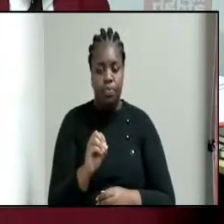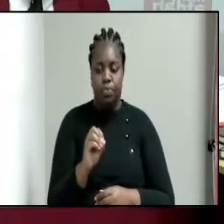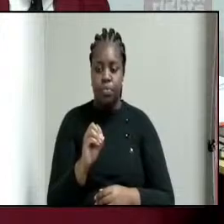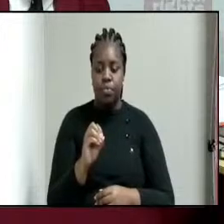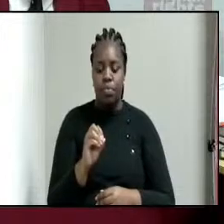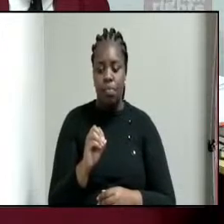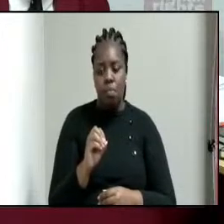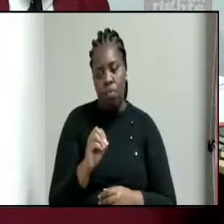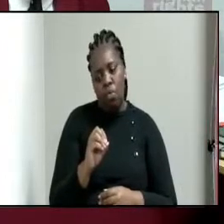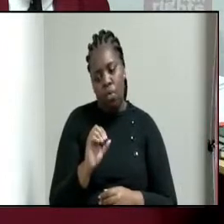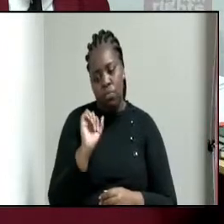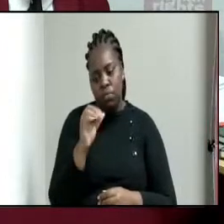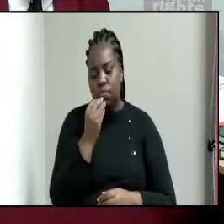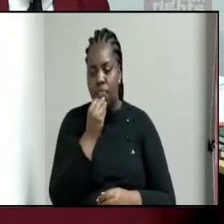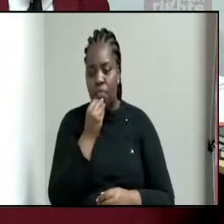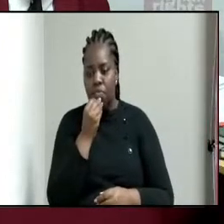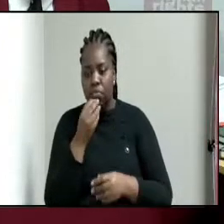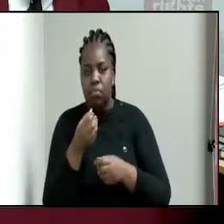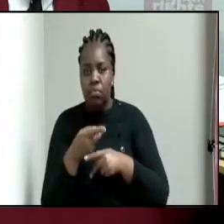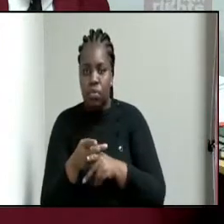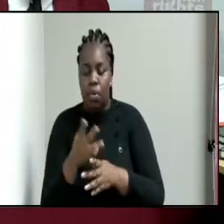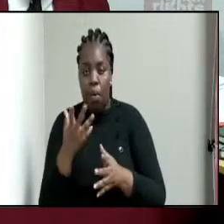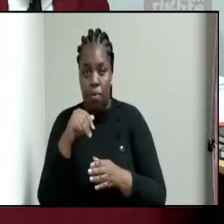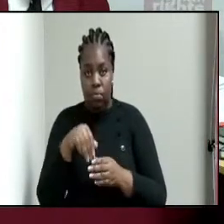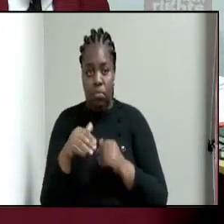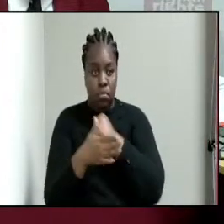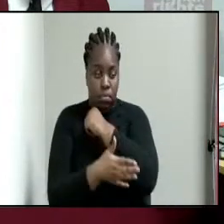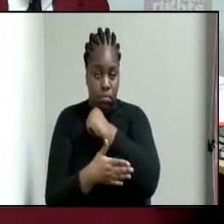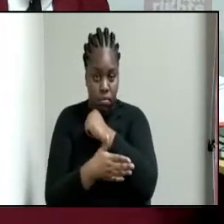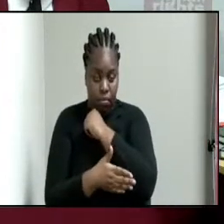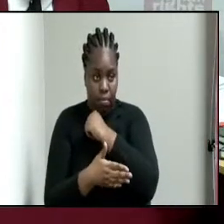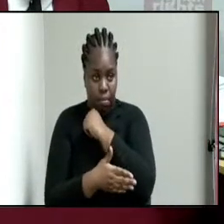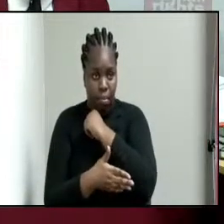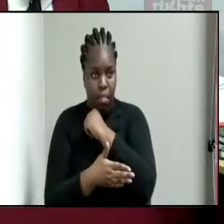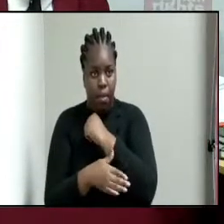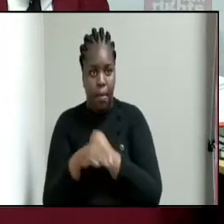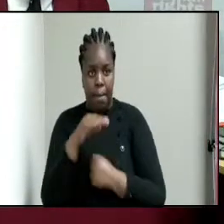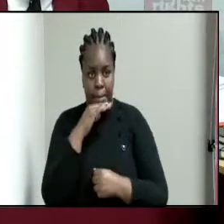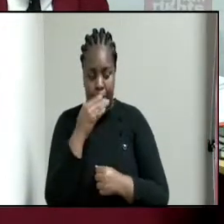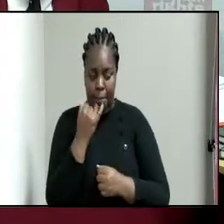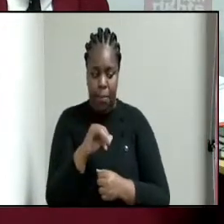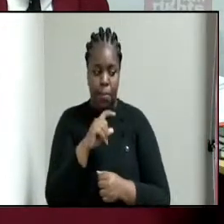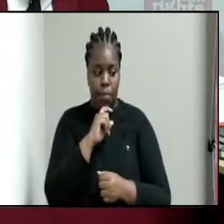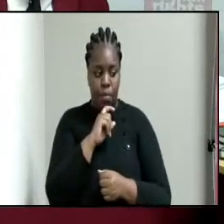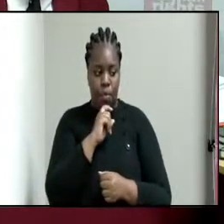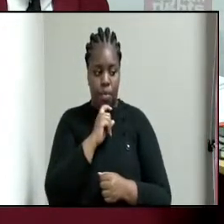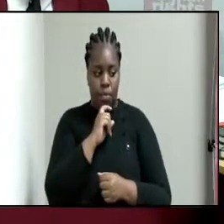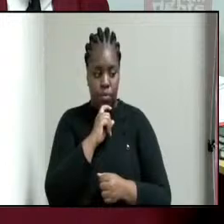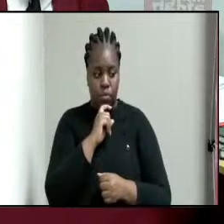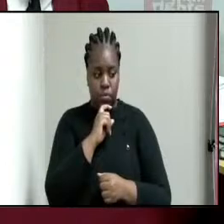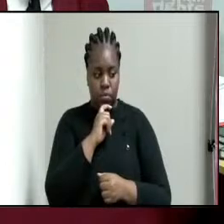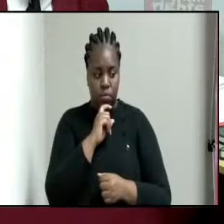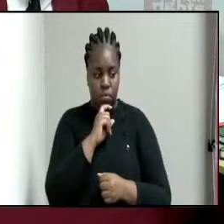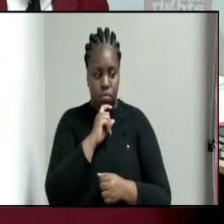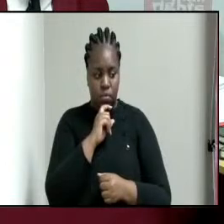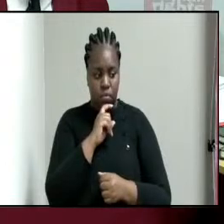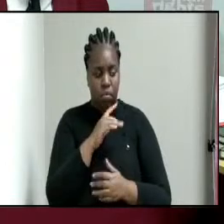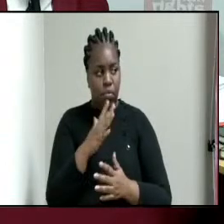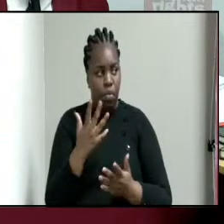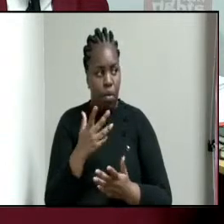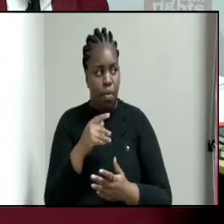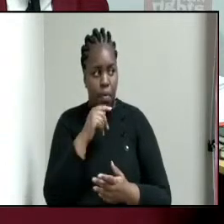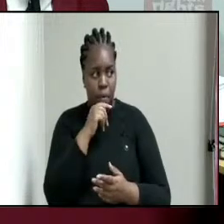all food produced within the country, and which is still usable, lands up in